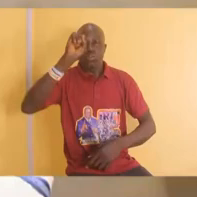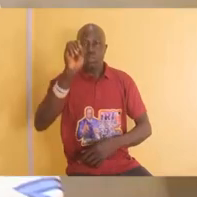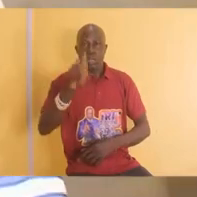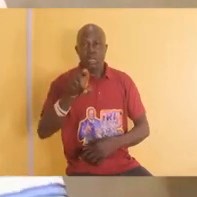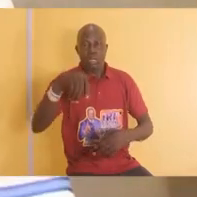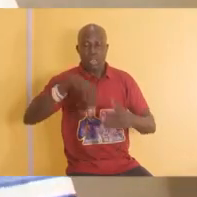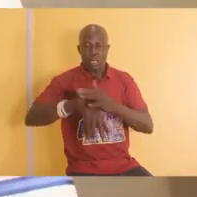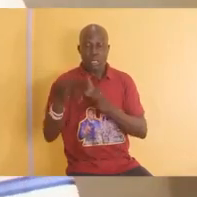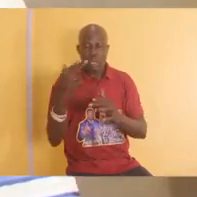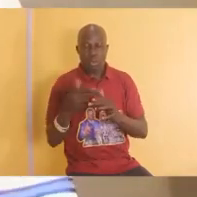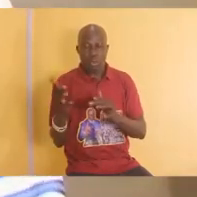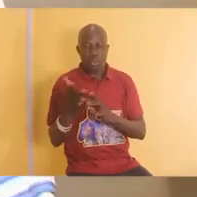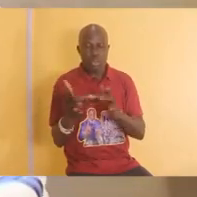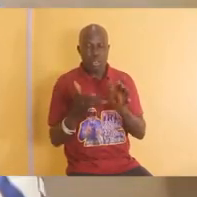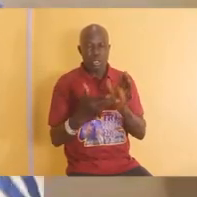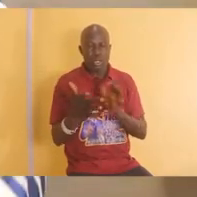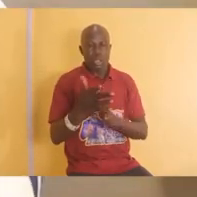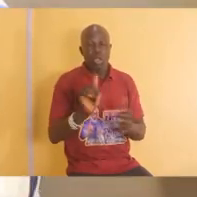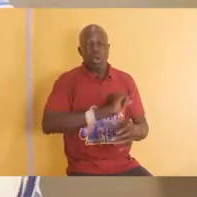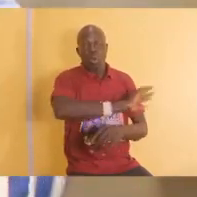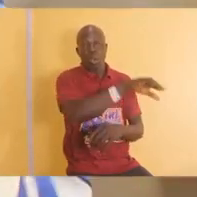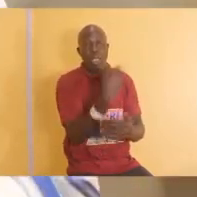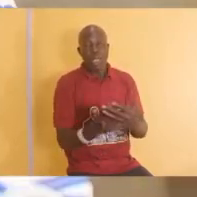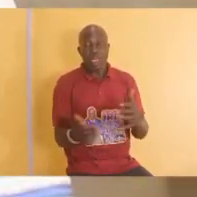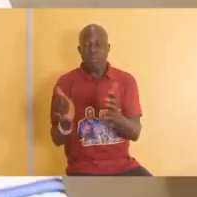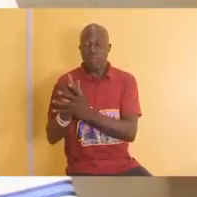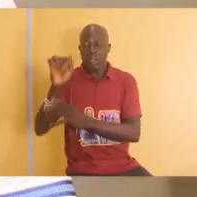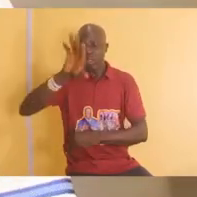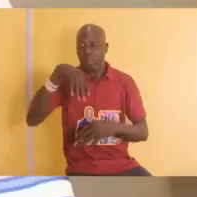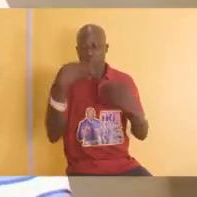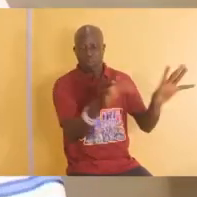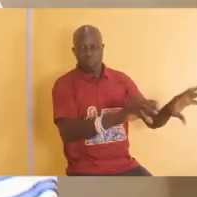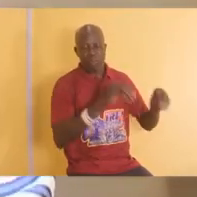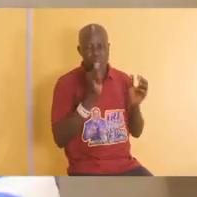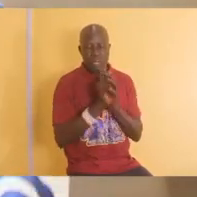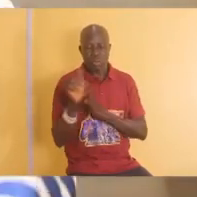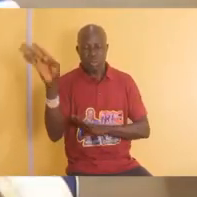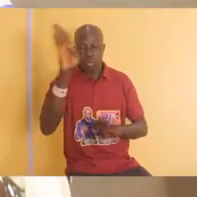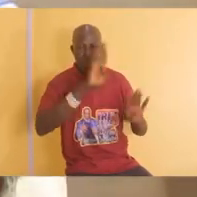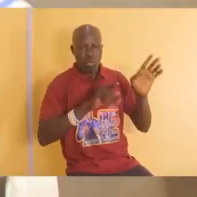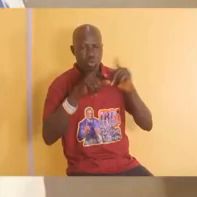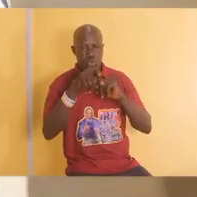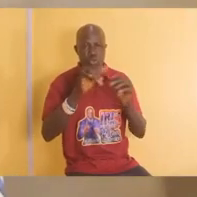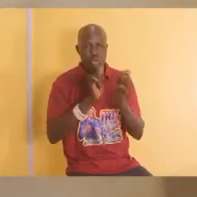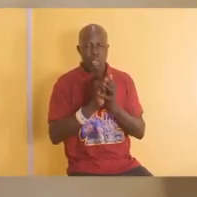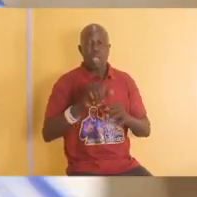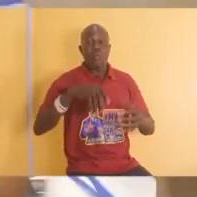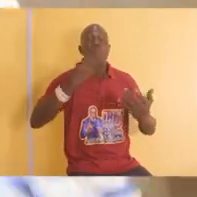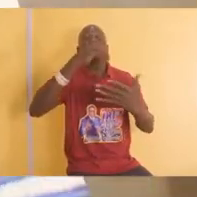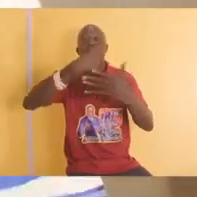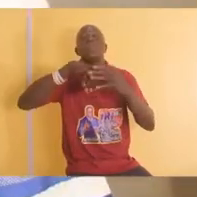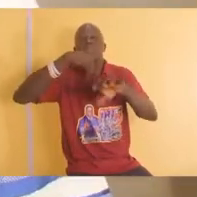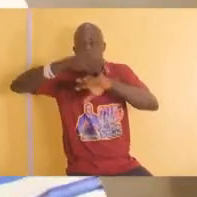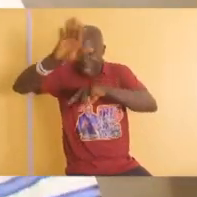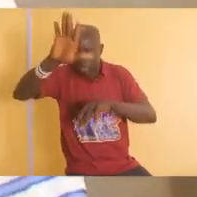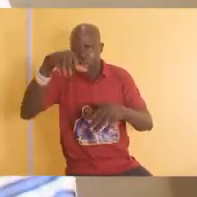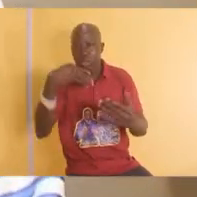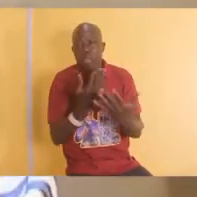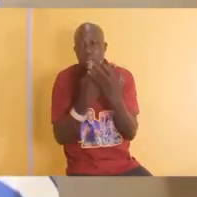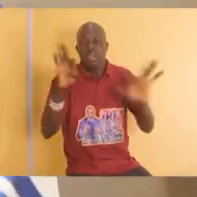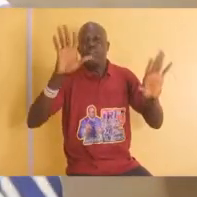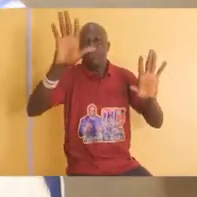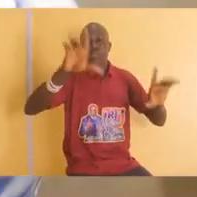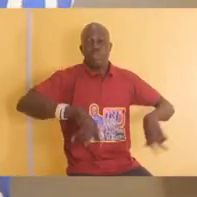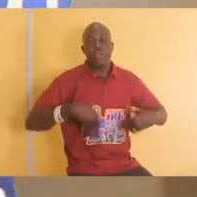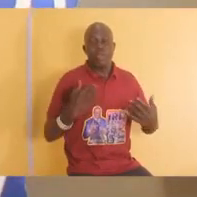Today, I decree in the name of the Lord. All the forces are mine afflicting you. You live your life.